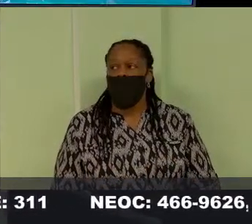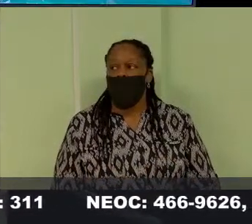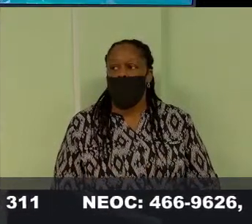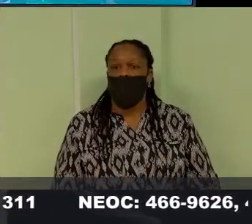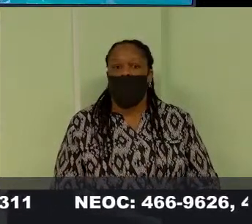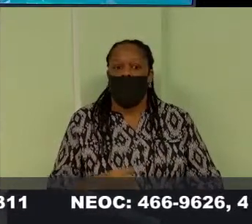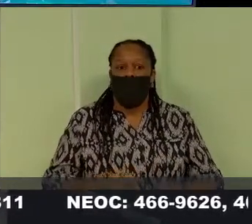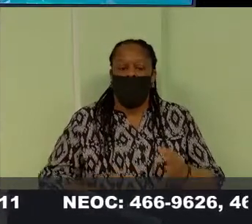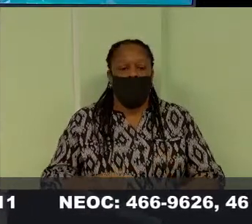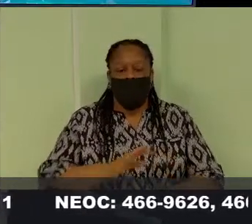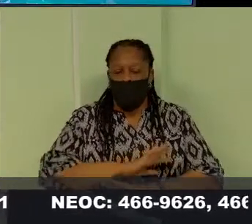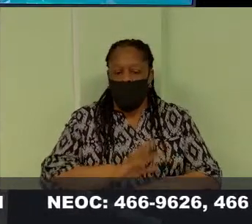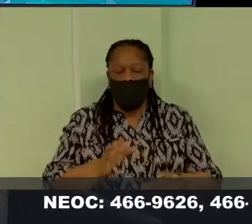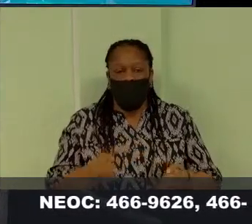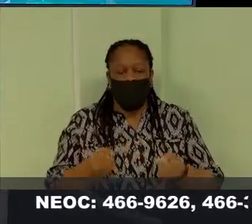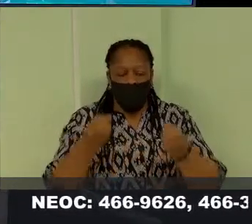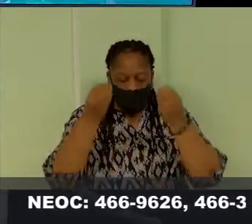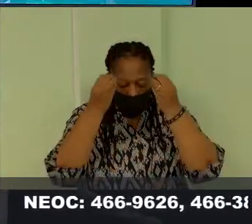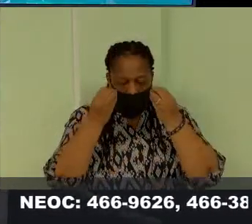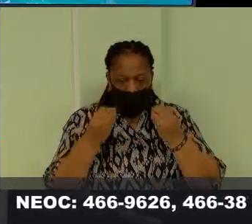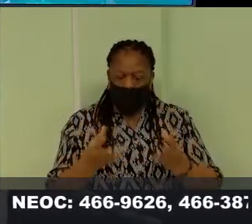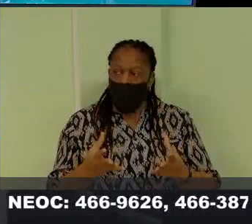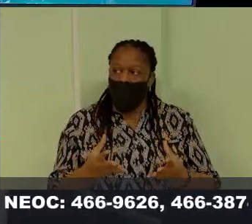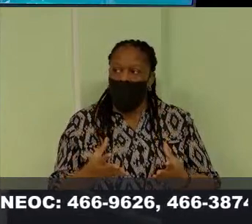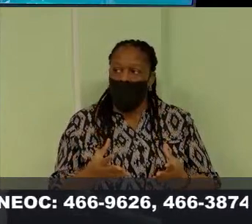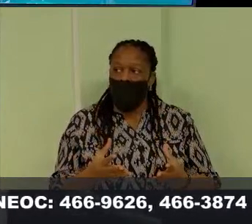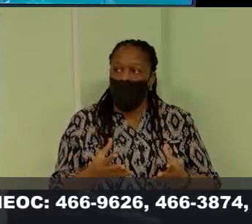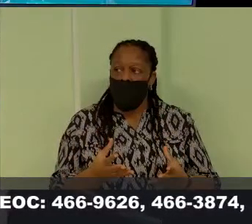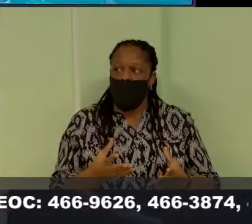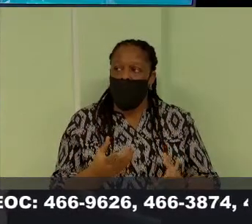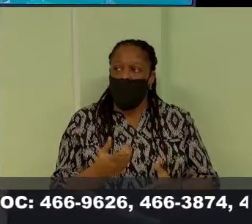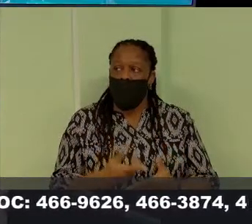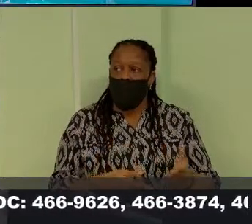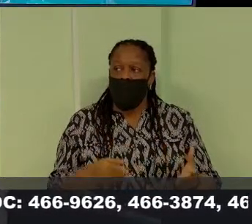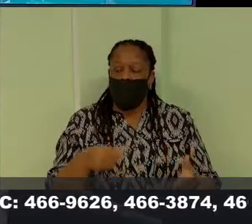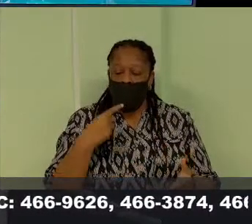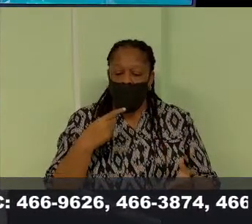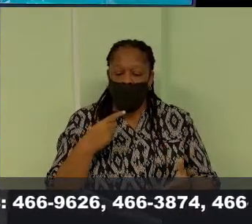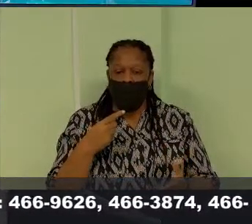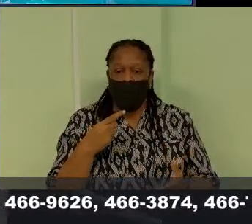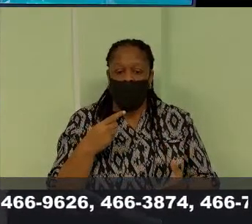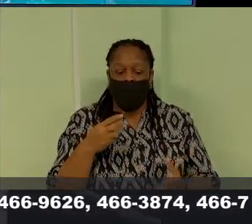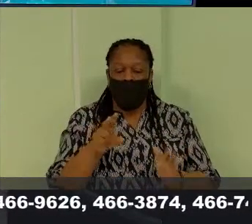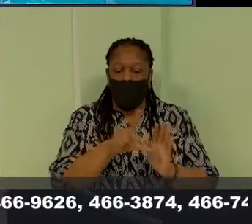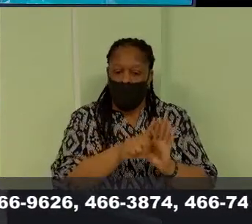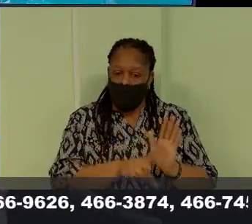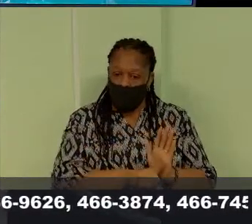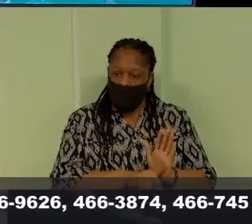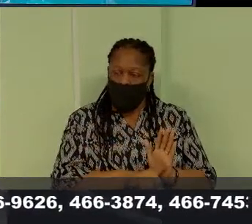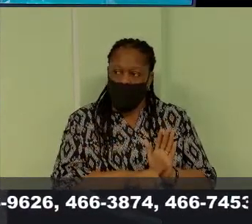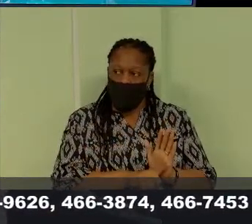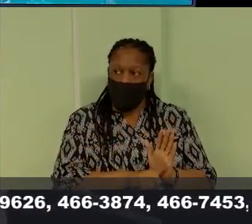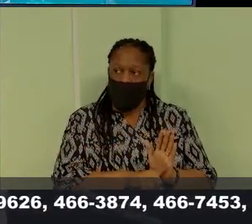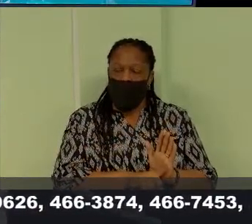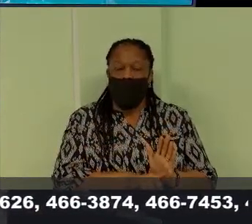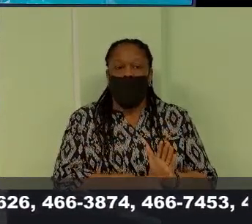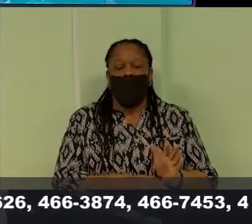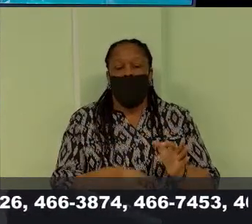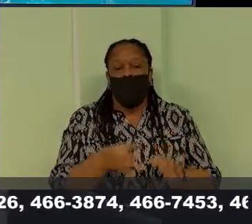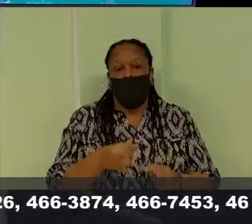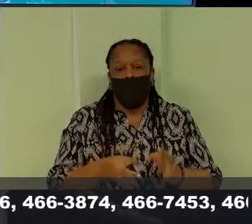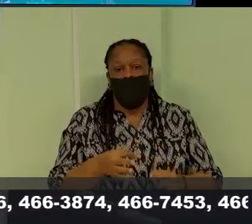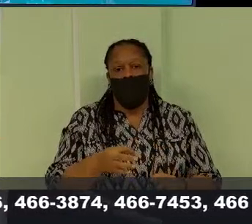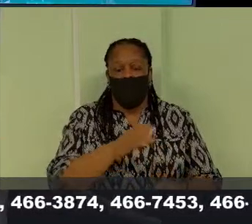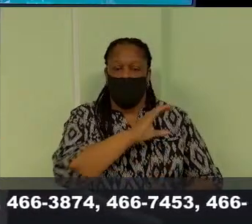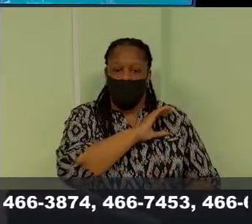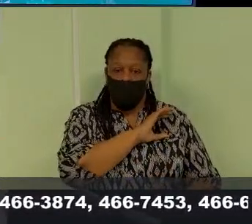order, instruction, or condition lawfully made or imposed by any officer or any